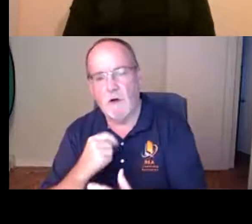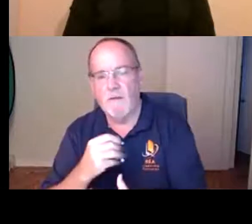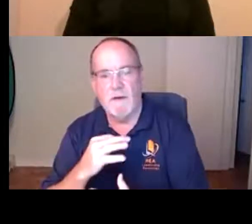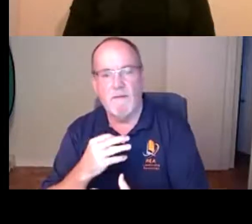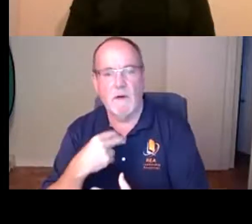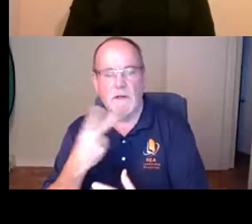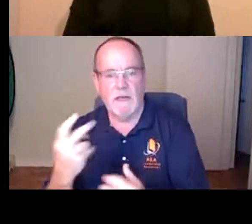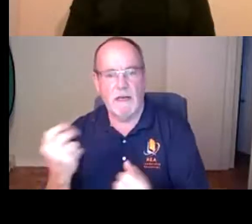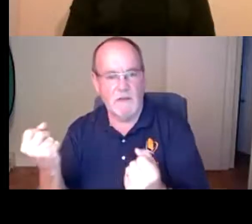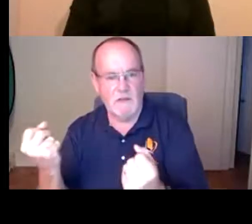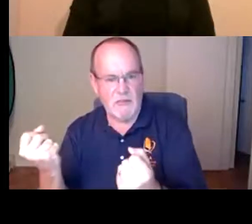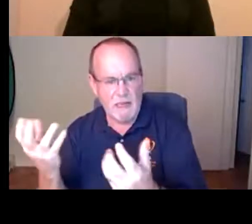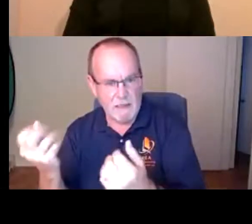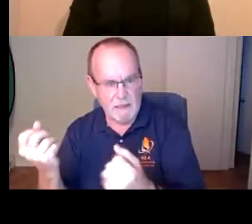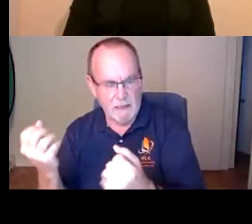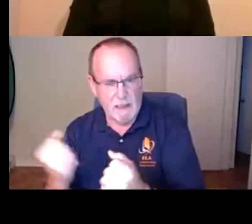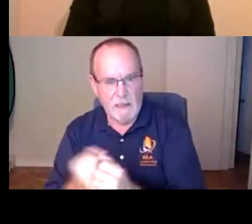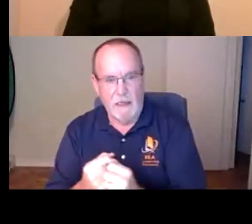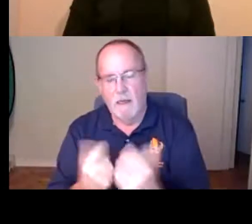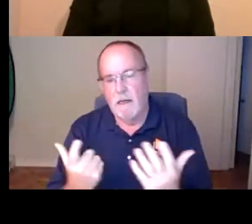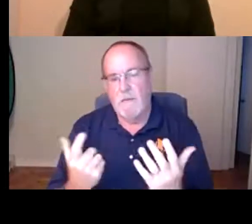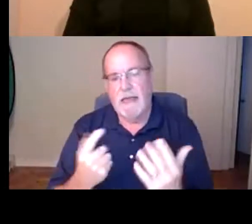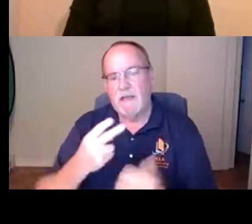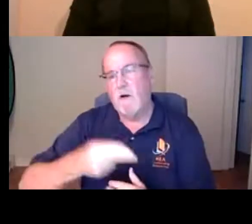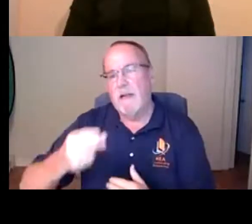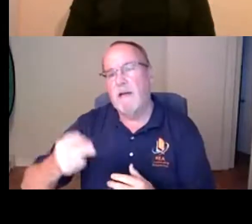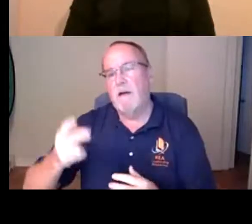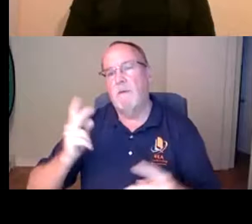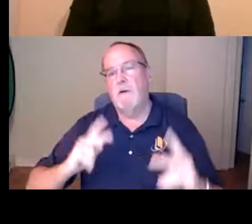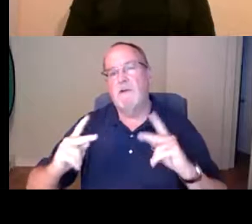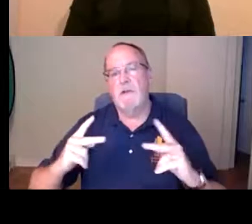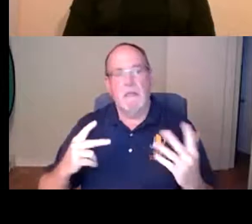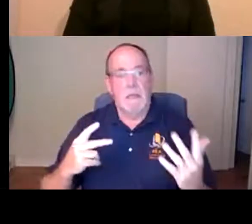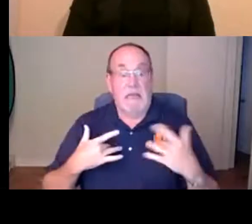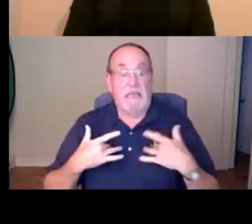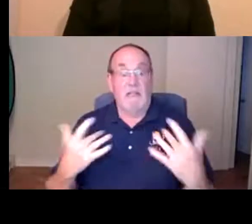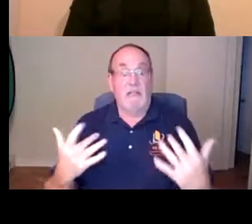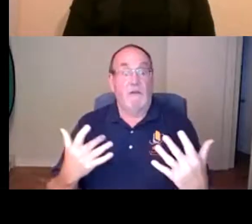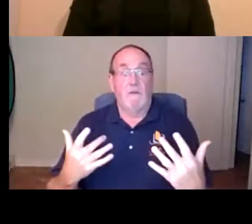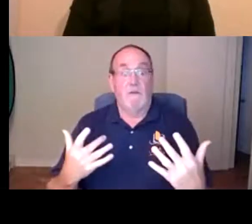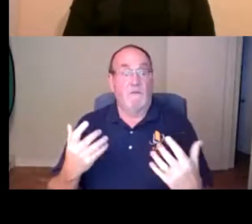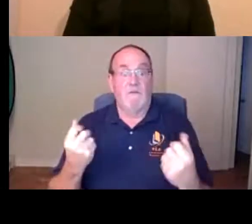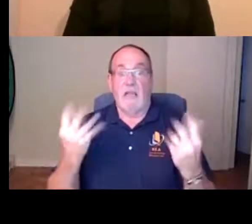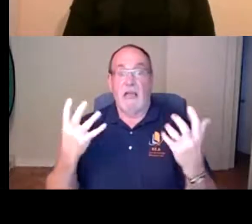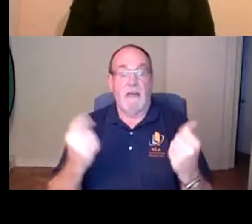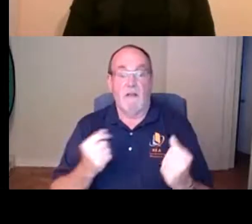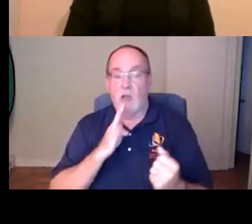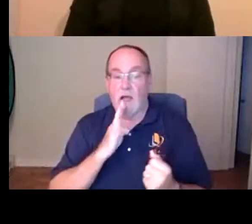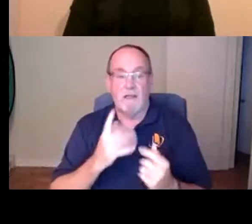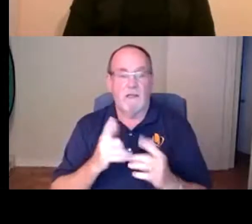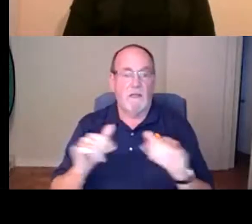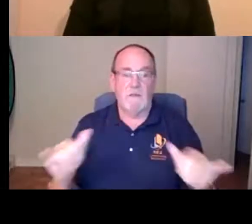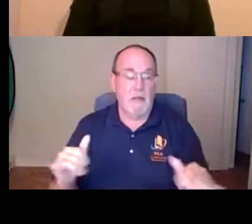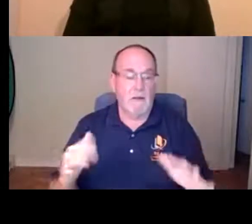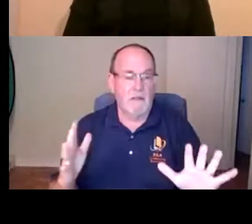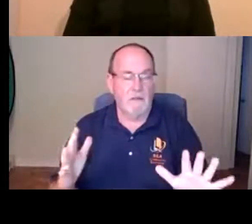would turn off my voice and I would just sign. As a hard of hearing person, I tend to sign and talk